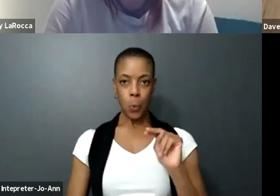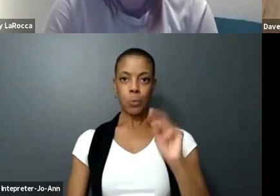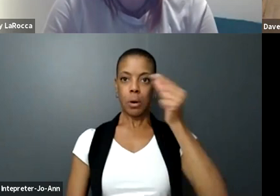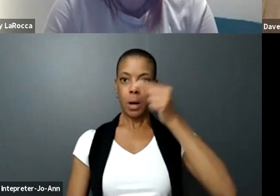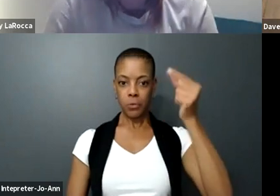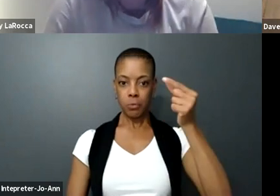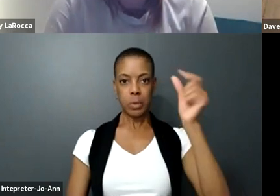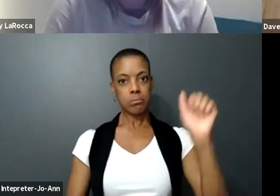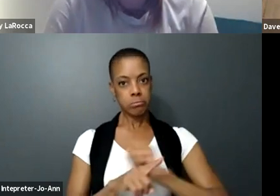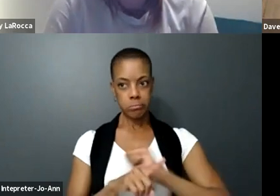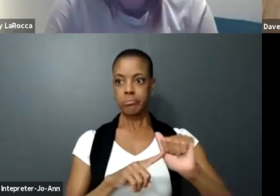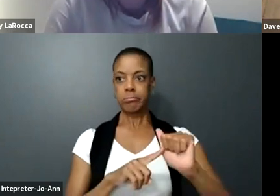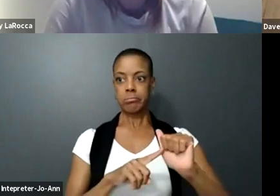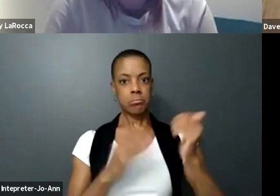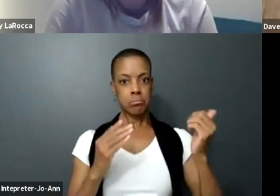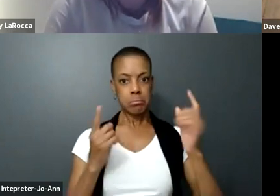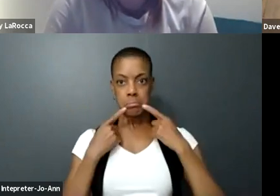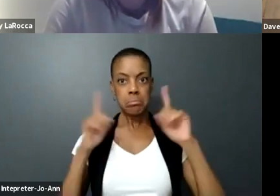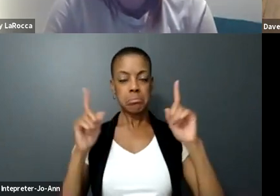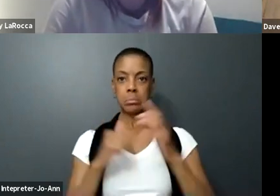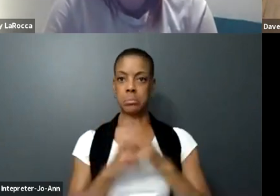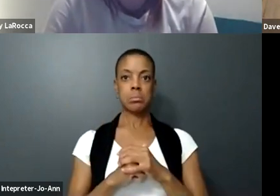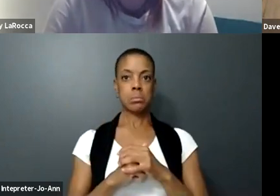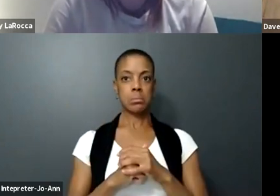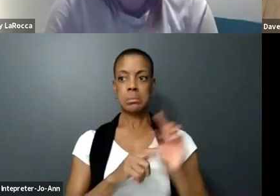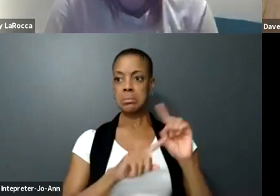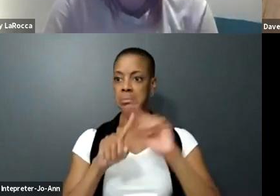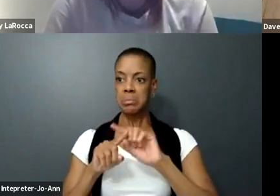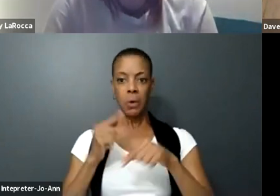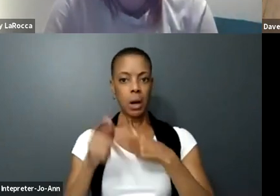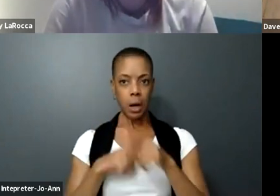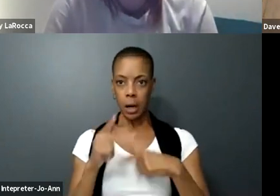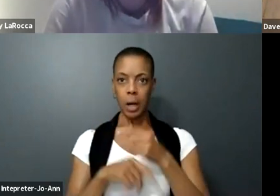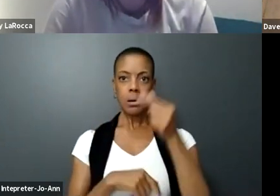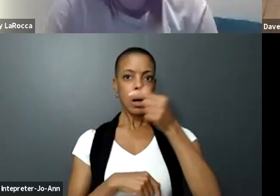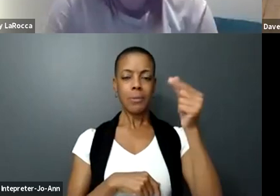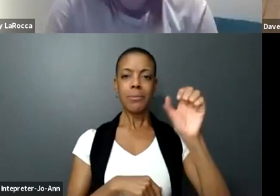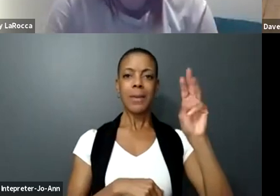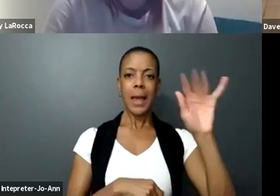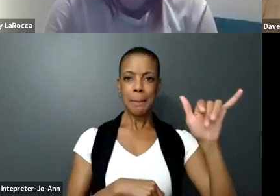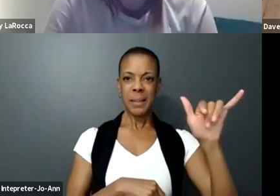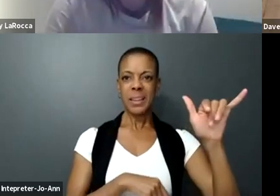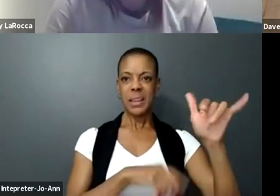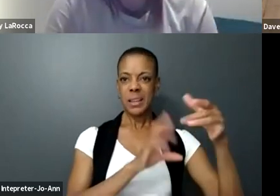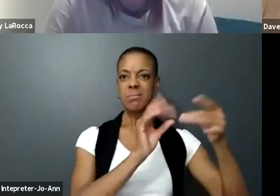It was very effective. We had forms of governance, as Emily touched on,